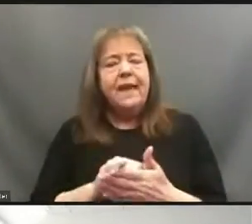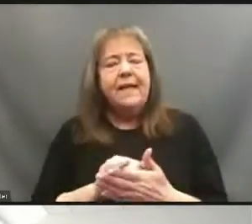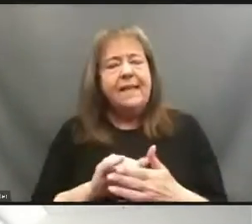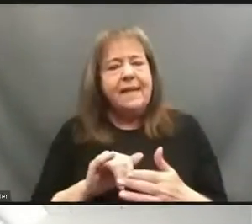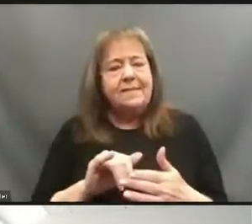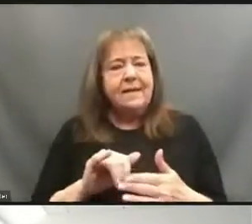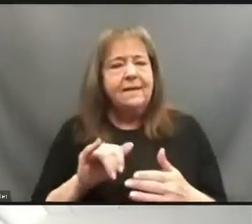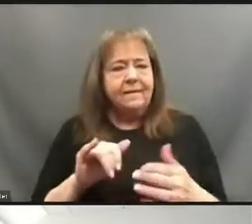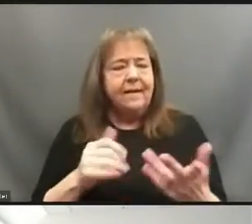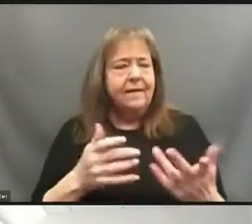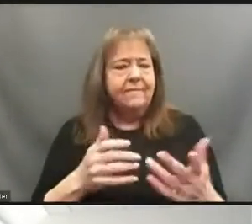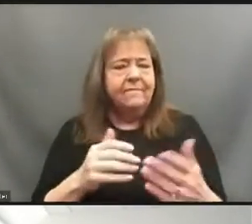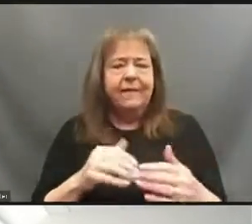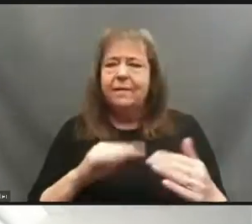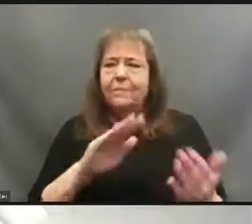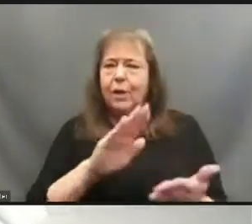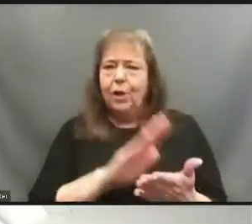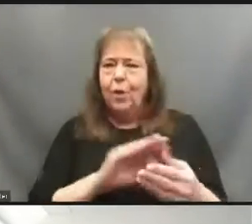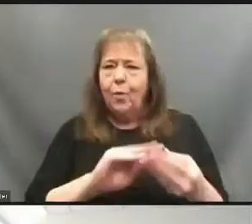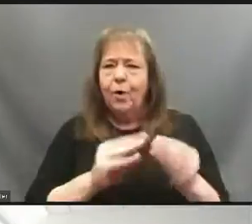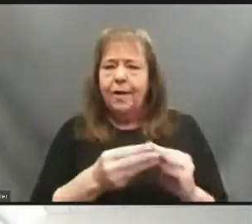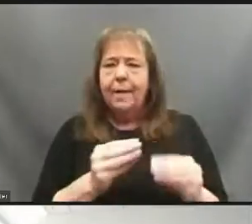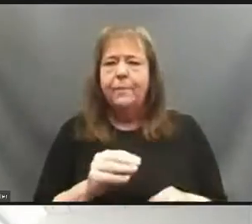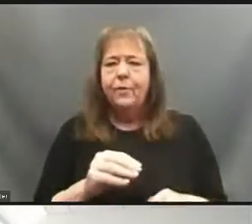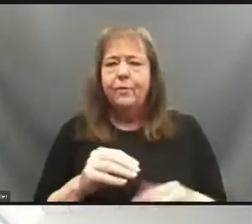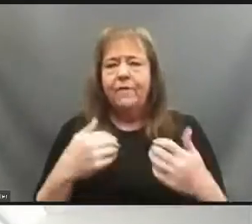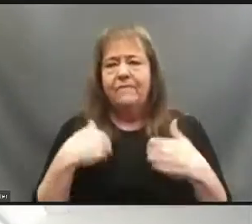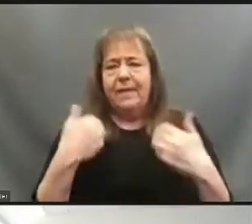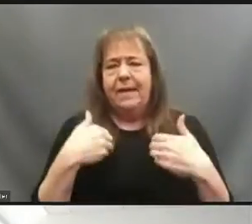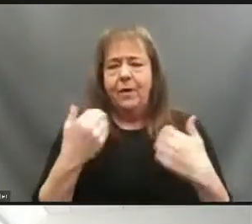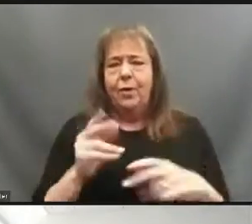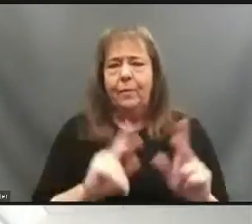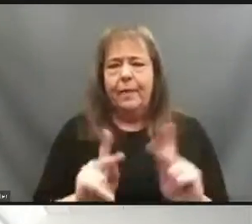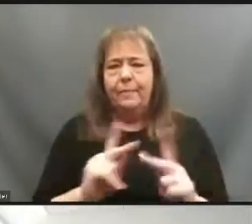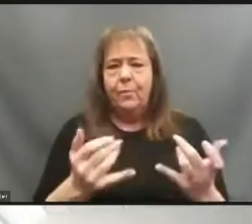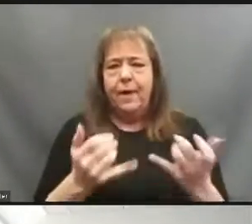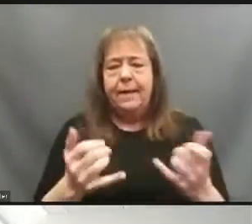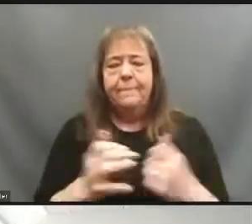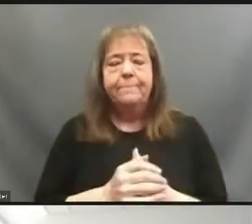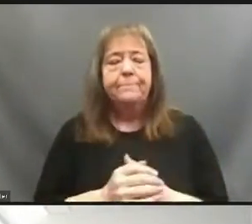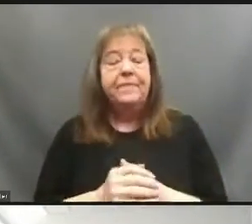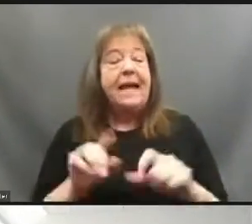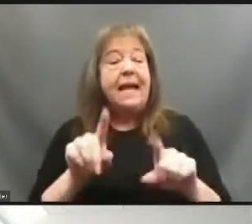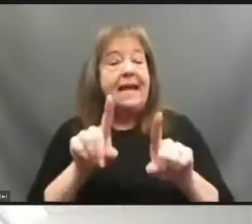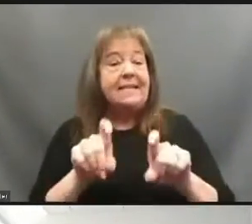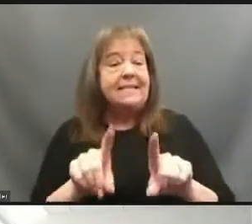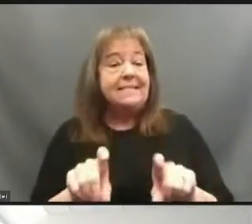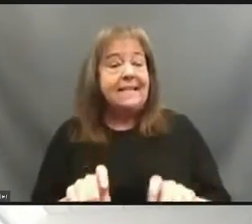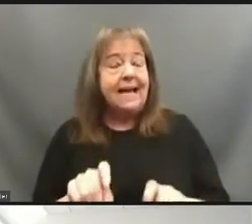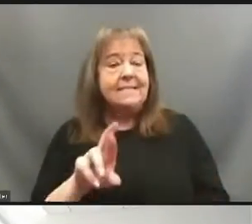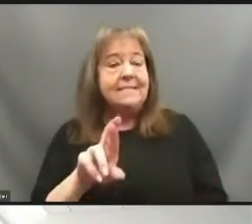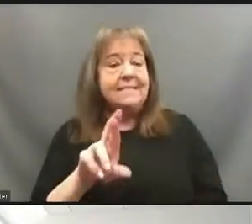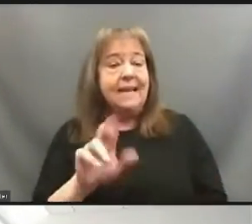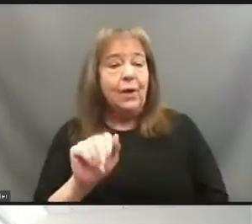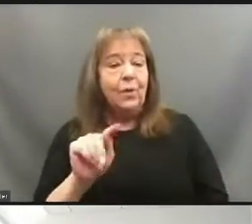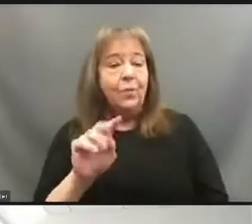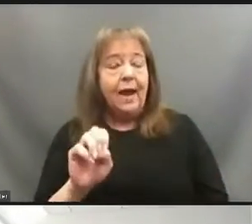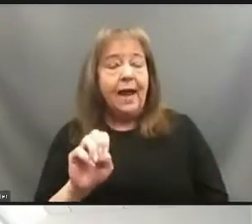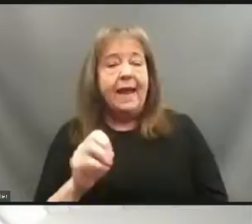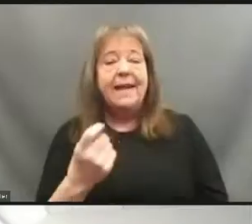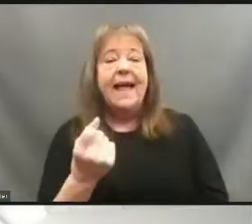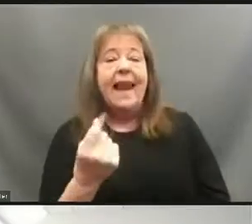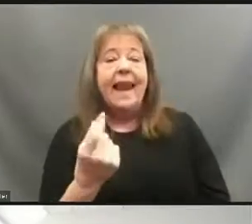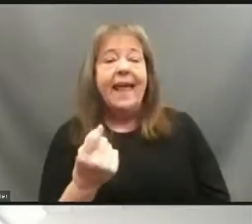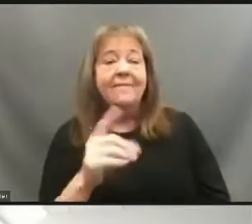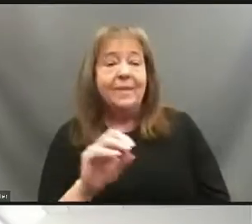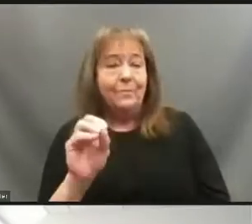number of the younger population that we have admitted at this time. Our testing rates for October month to date are at